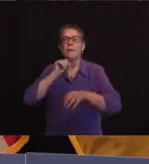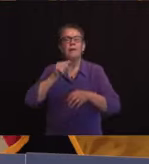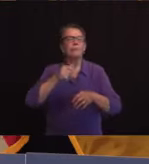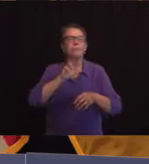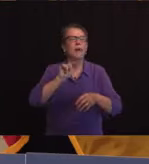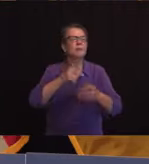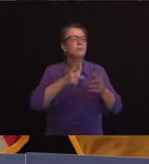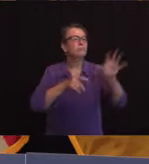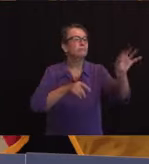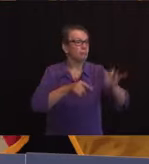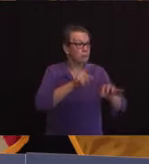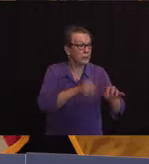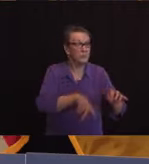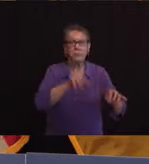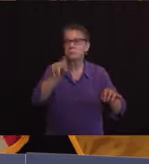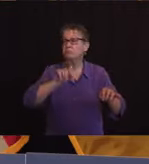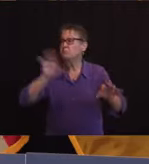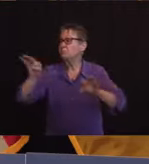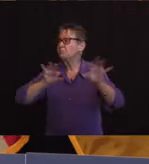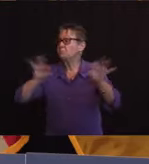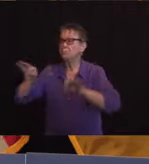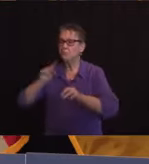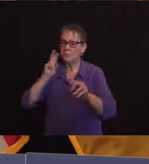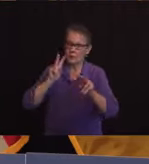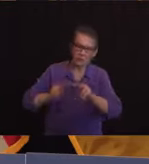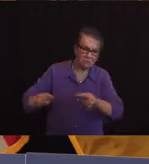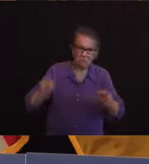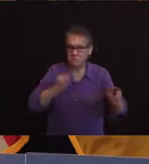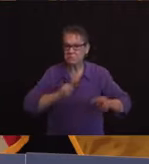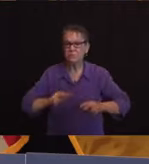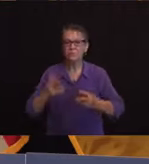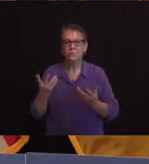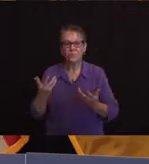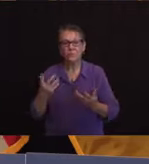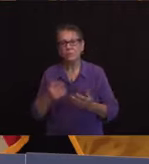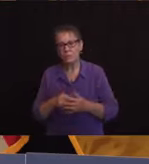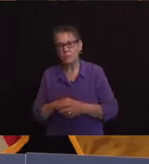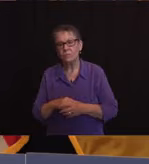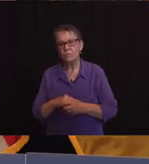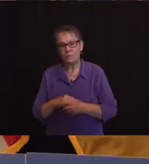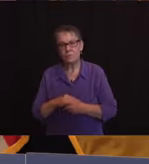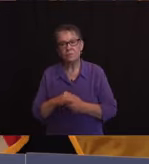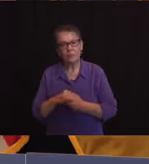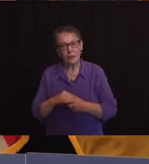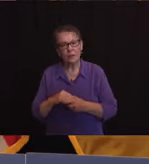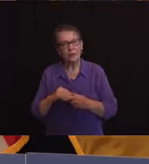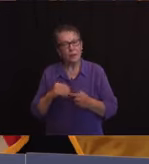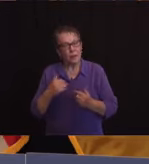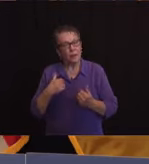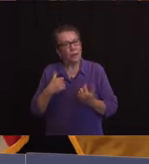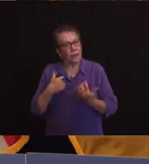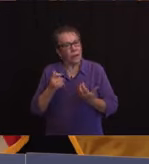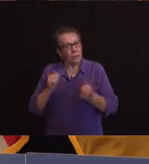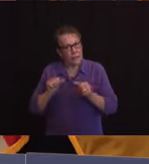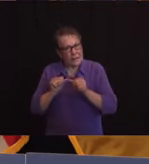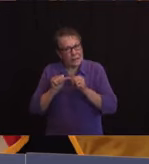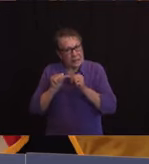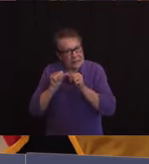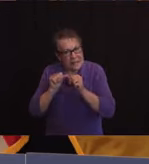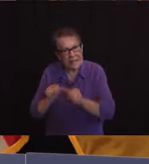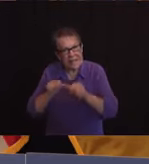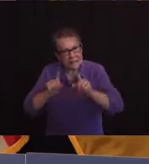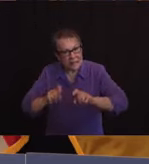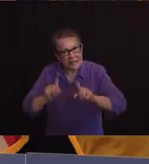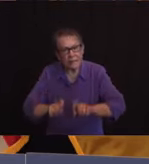good sense of exactly what the percentage of the variants that are in the state. So I can tell you quite comfortably that the two common variants that